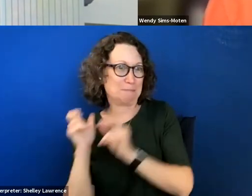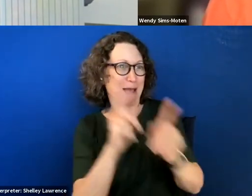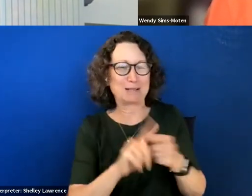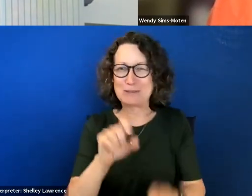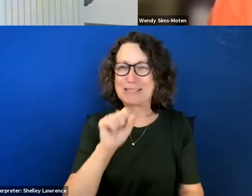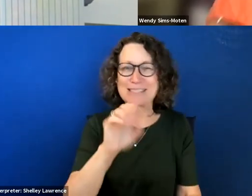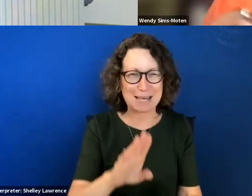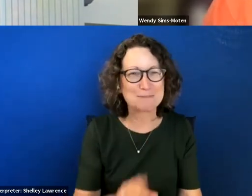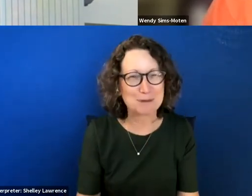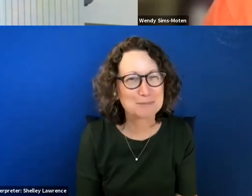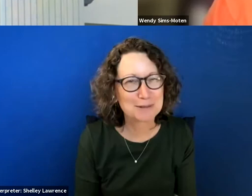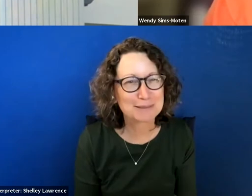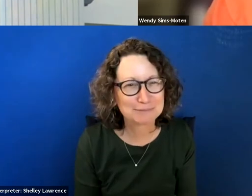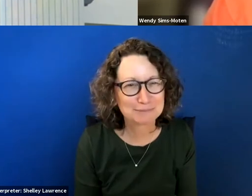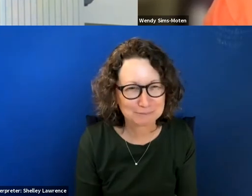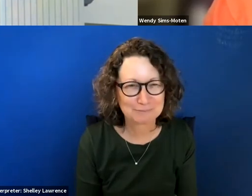Barbara.